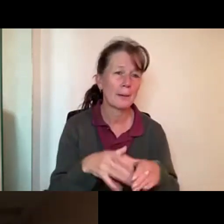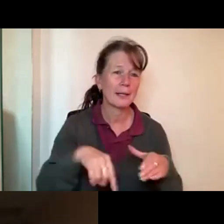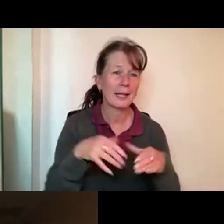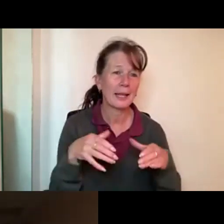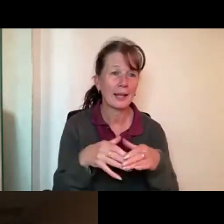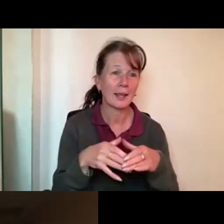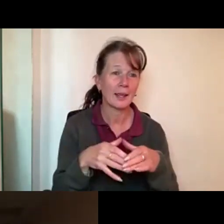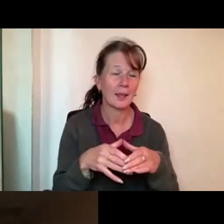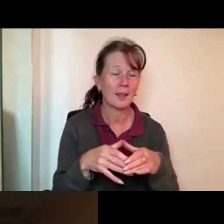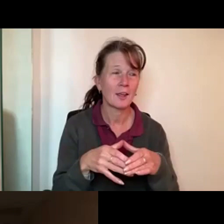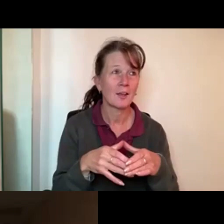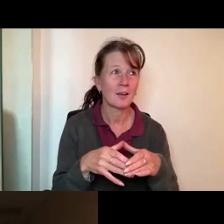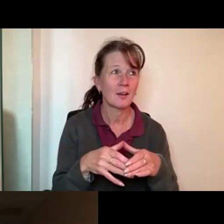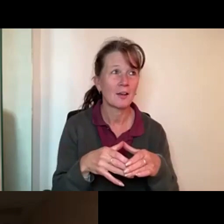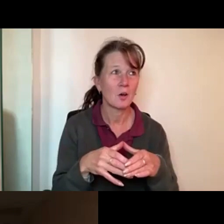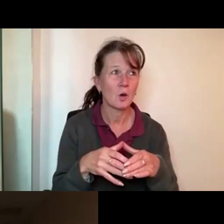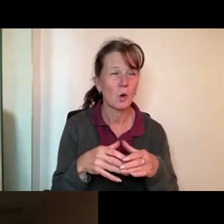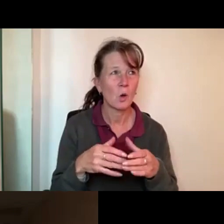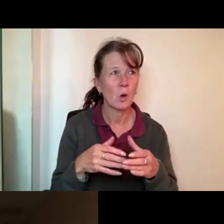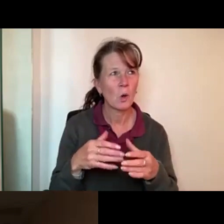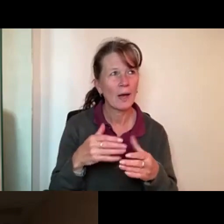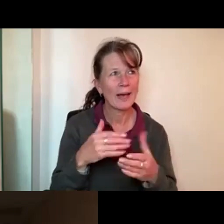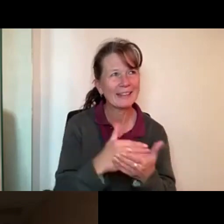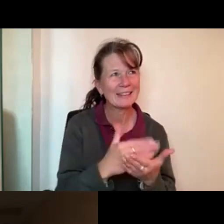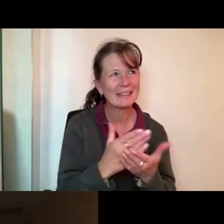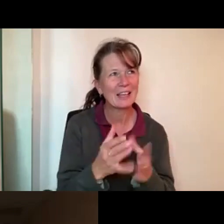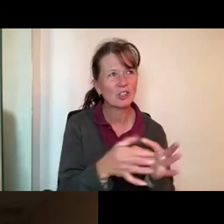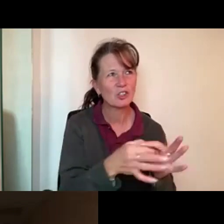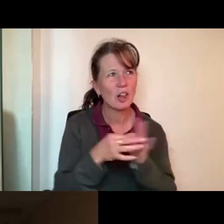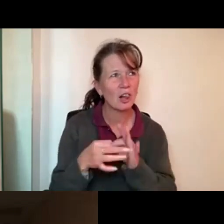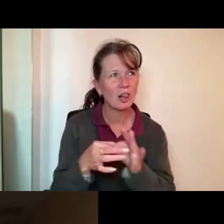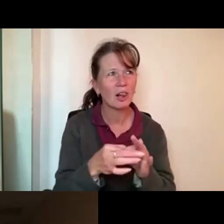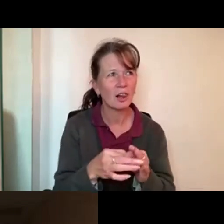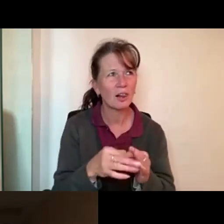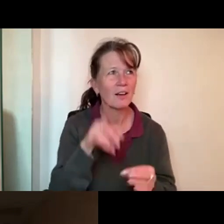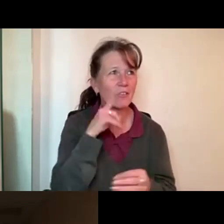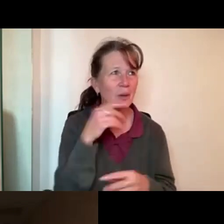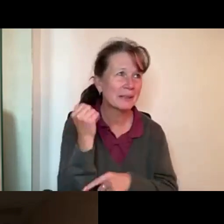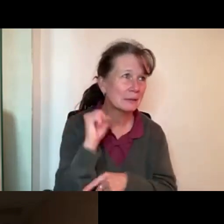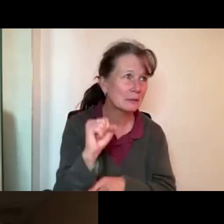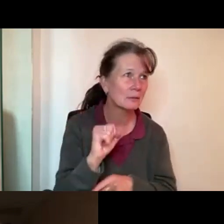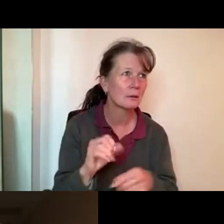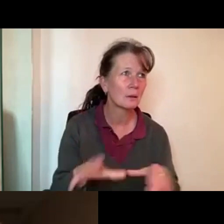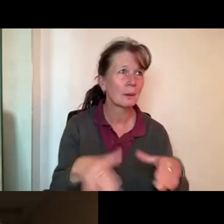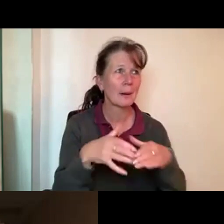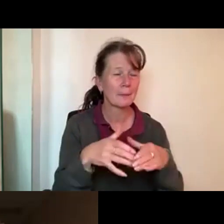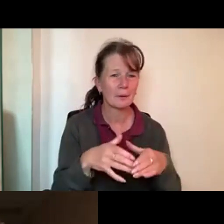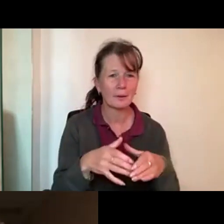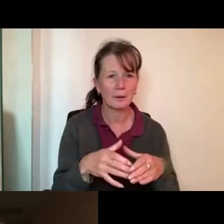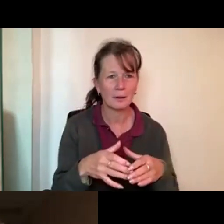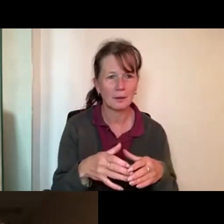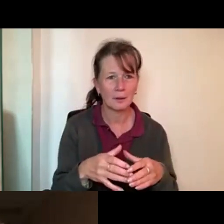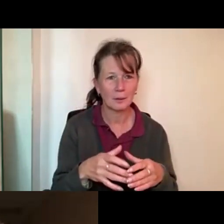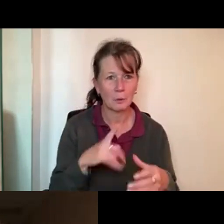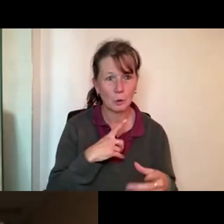as a self-described intersectional feminist company, that's a thing that we want to say because it's a thing that we have to live up to.